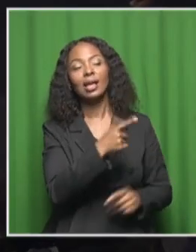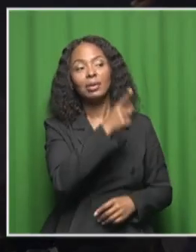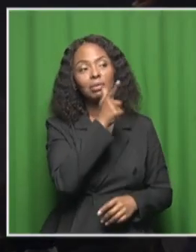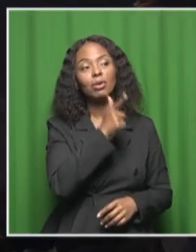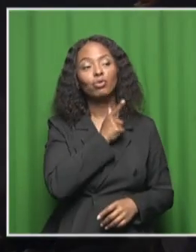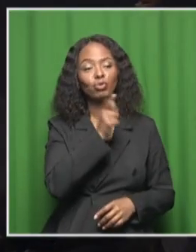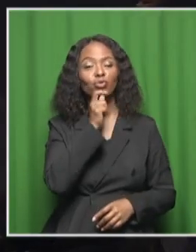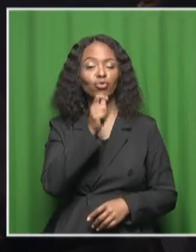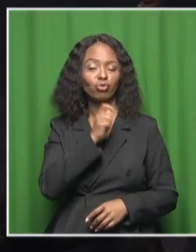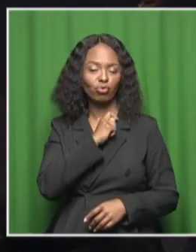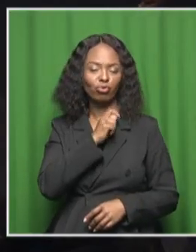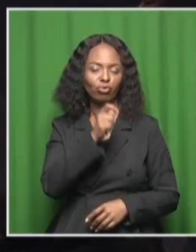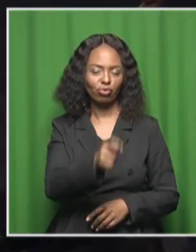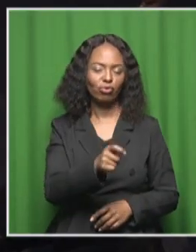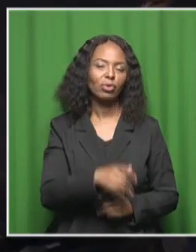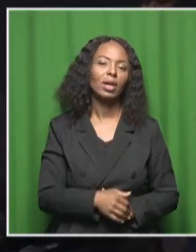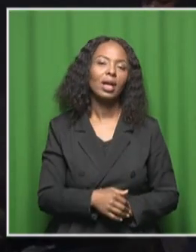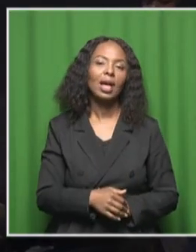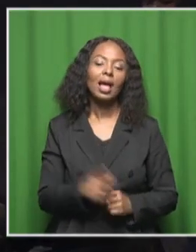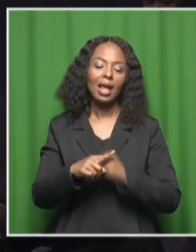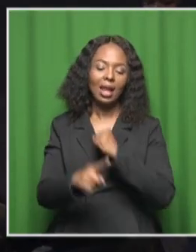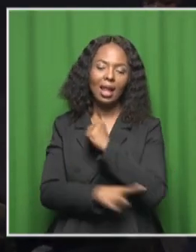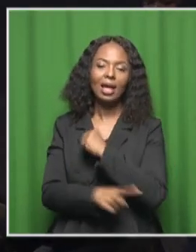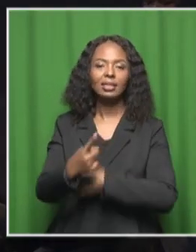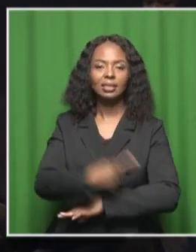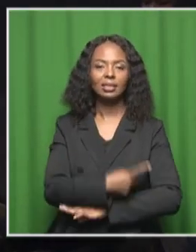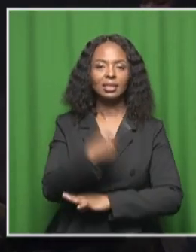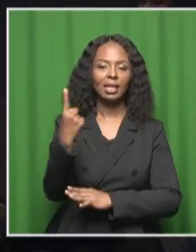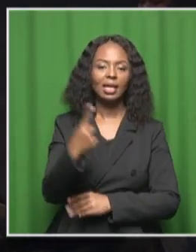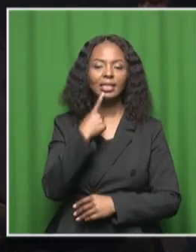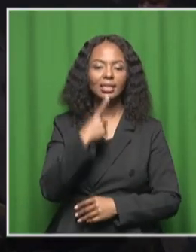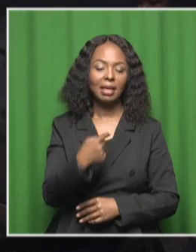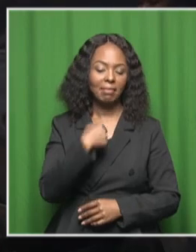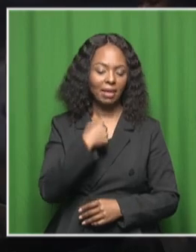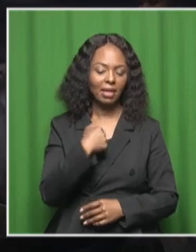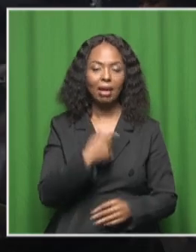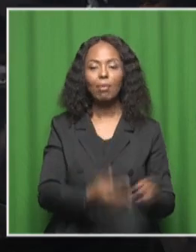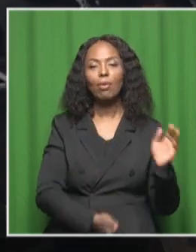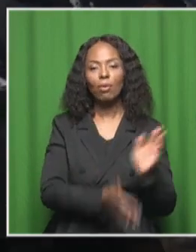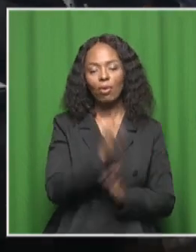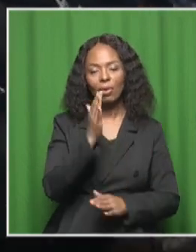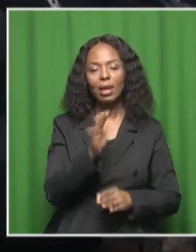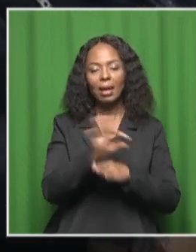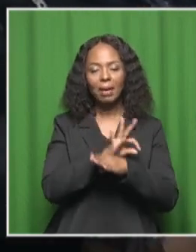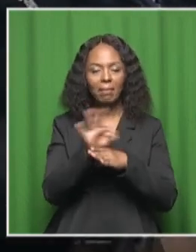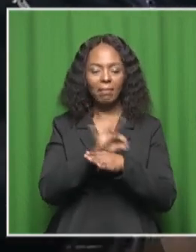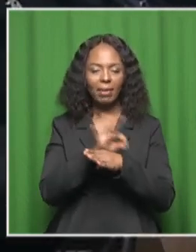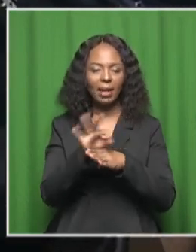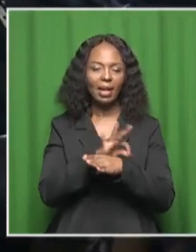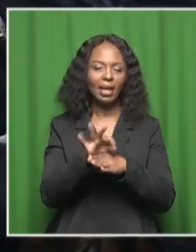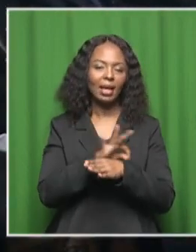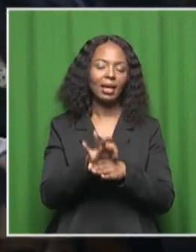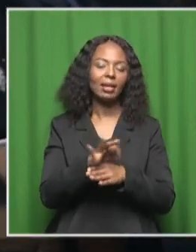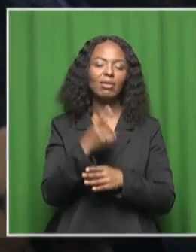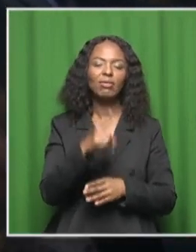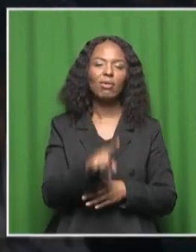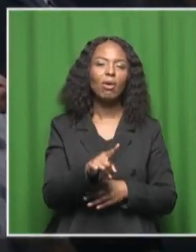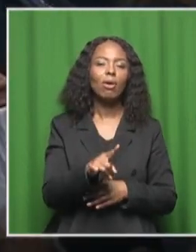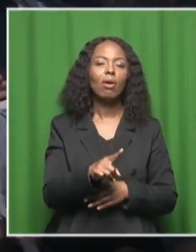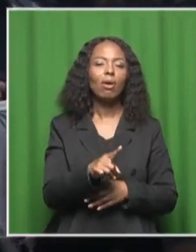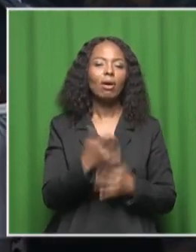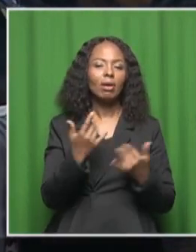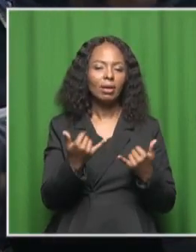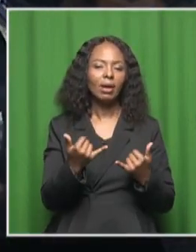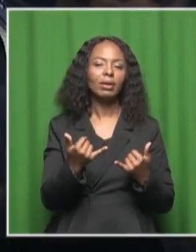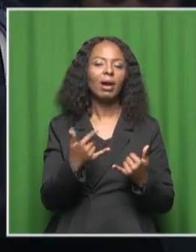that on his last days, he said, "This is it, I'm going," and he started to plan for his departure. I remember when I received the call that